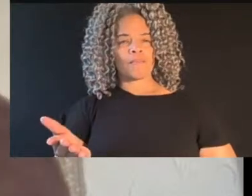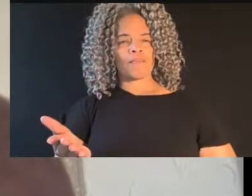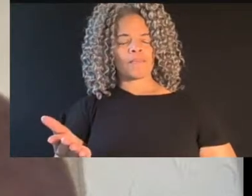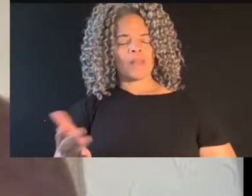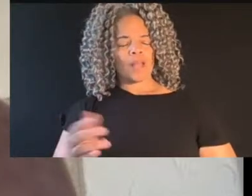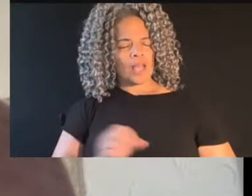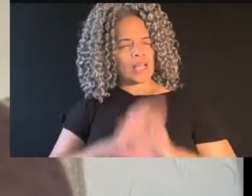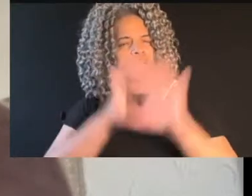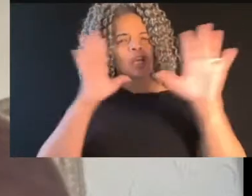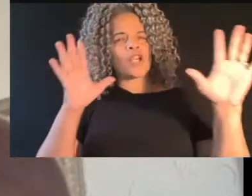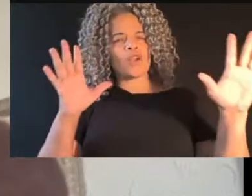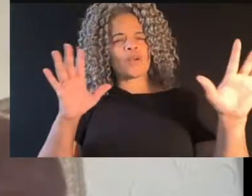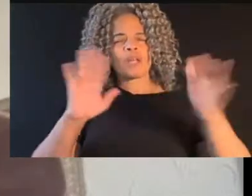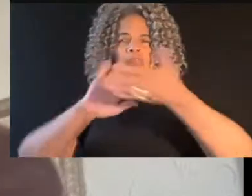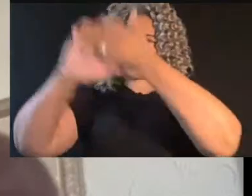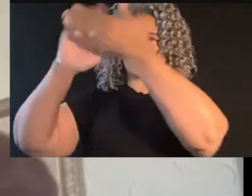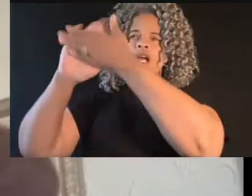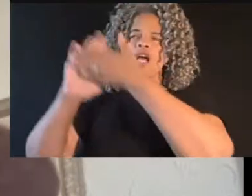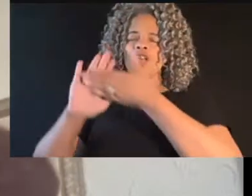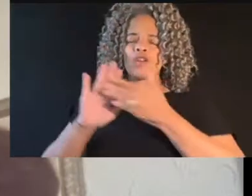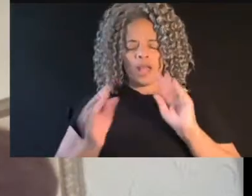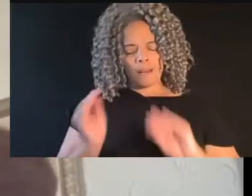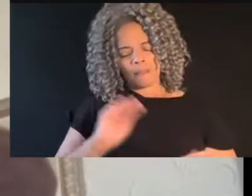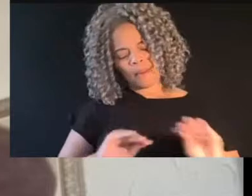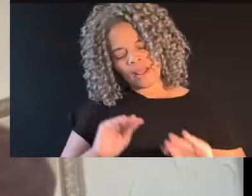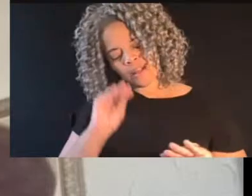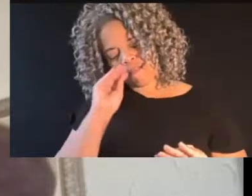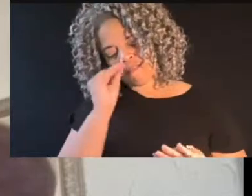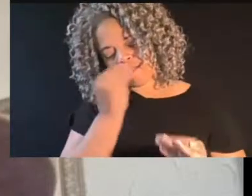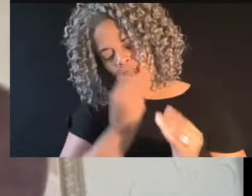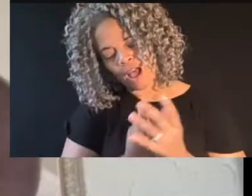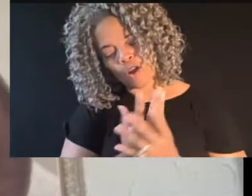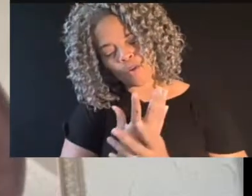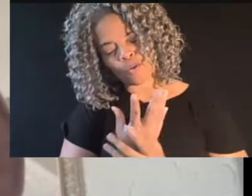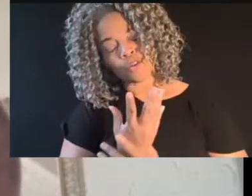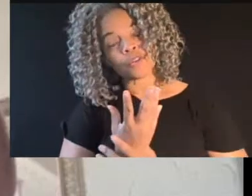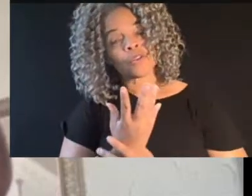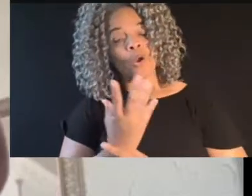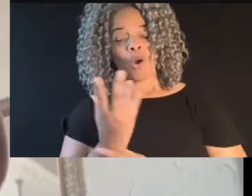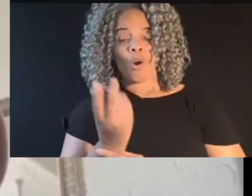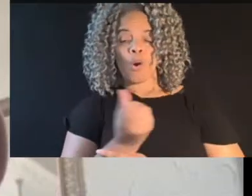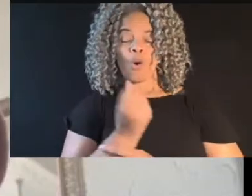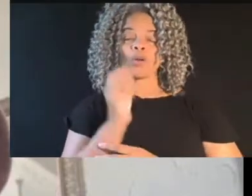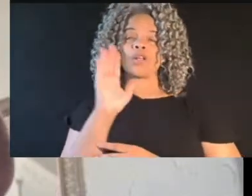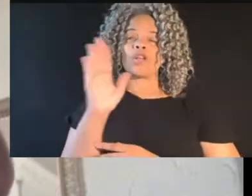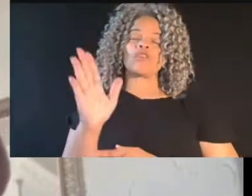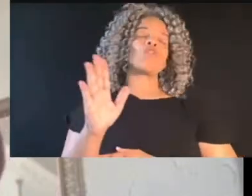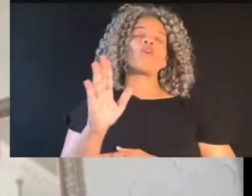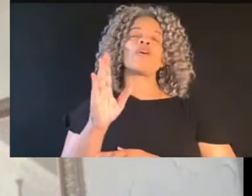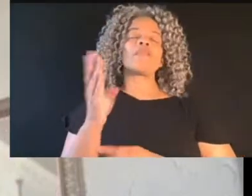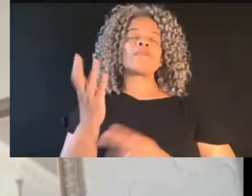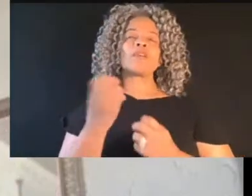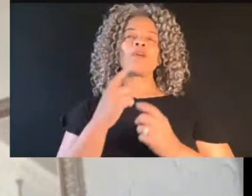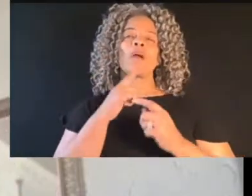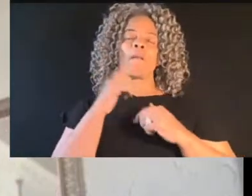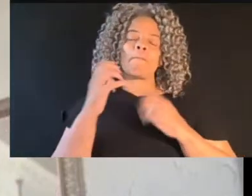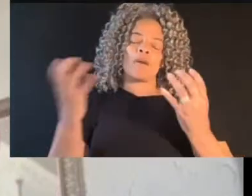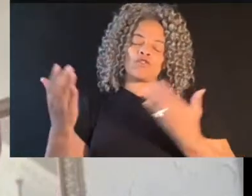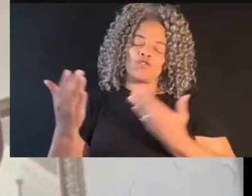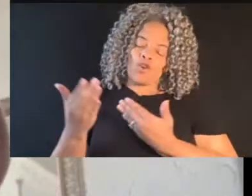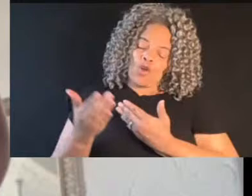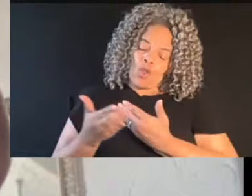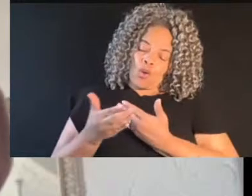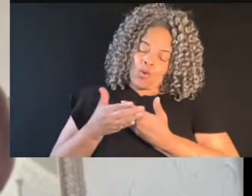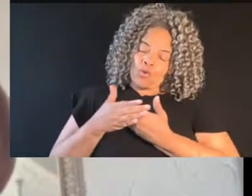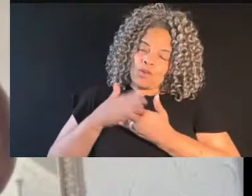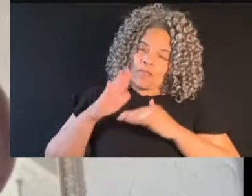clearing gutters and planting flowers, holding your fury much, much closer than